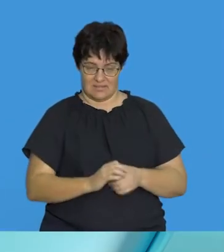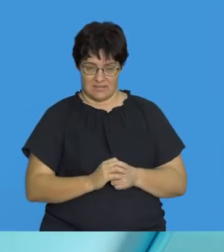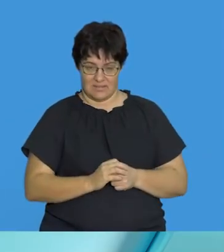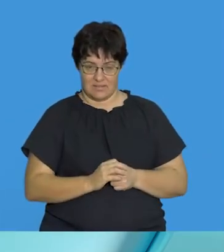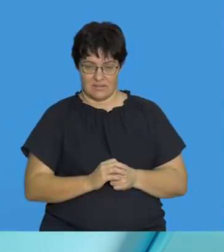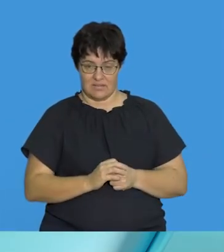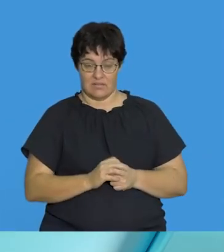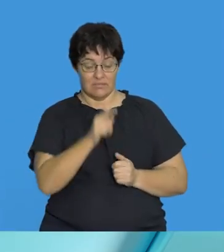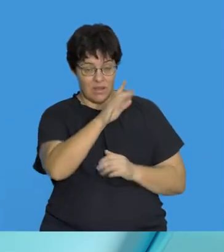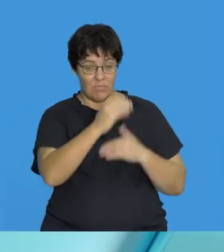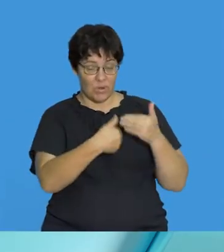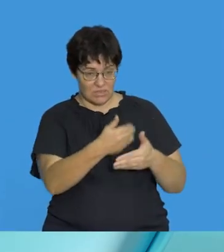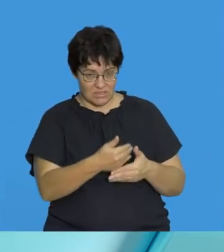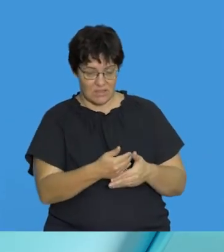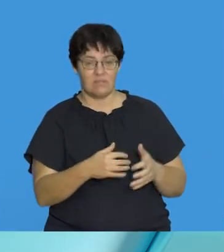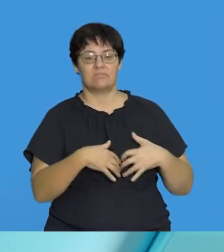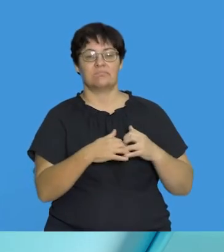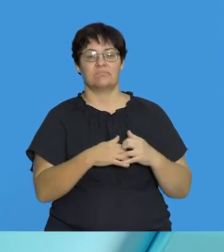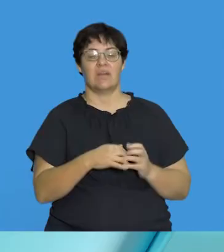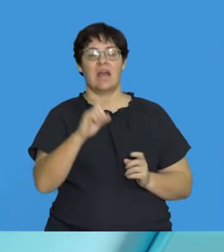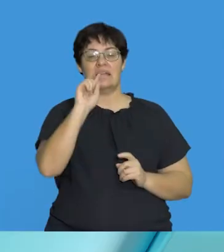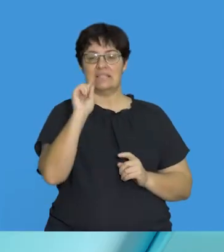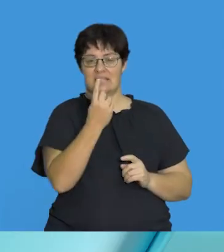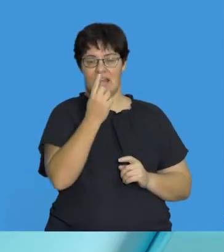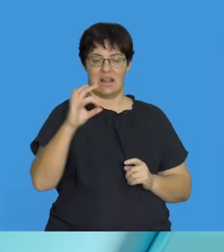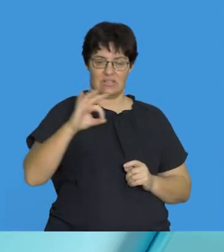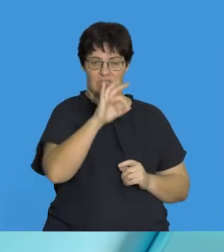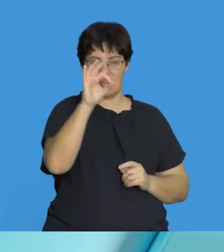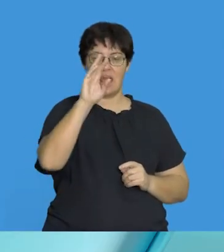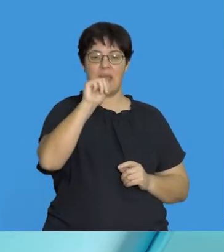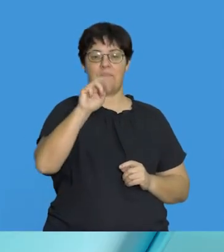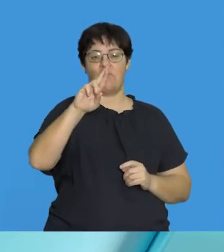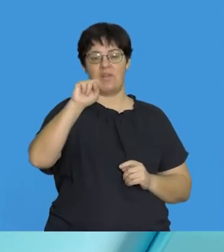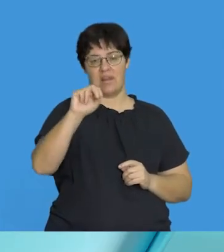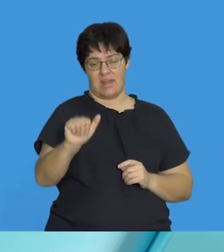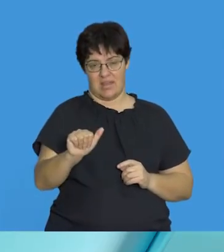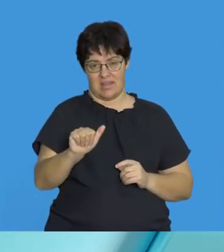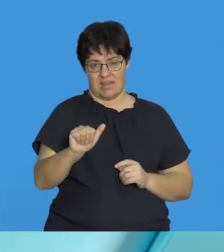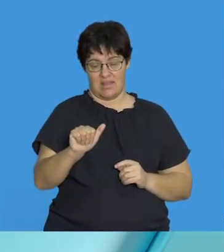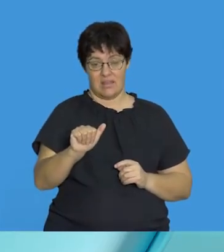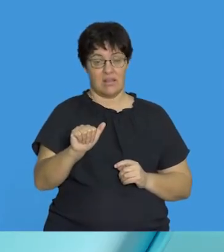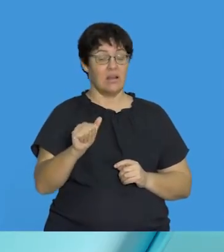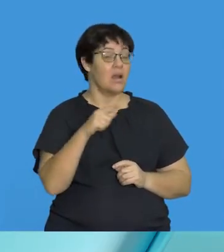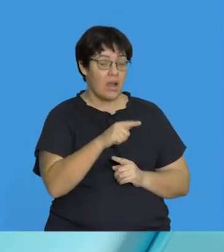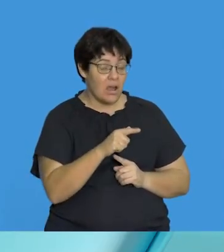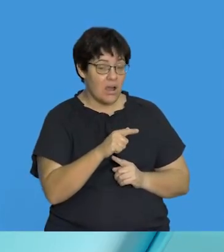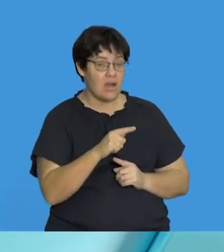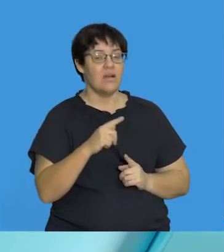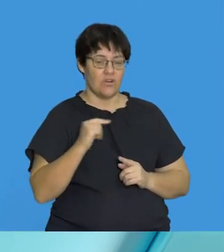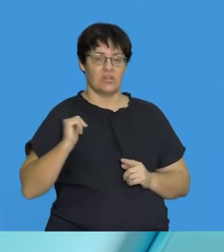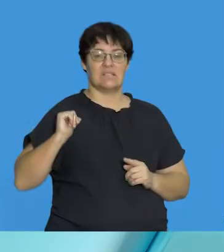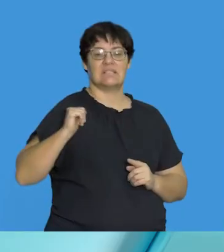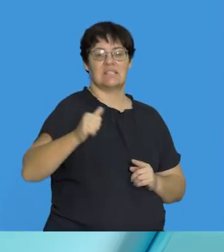DNA template, and in that process produces a single strand of mRNA, which codes for